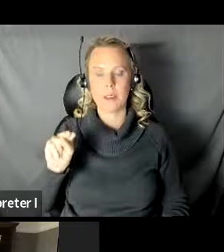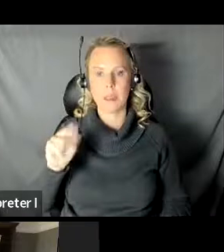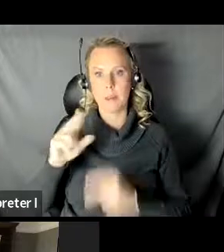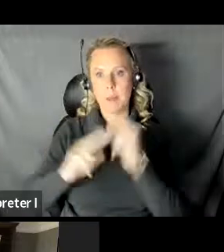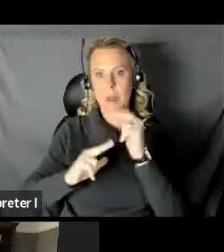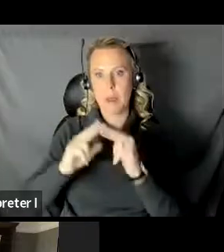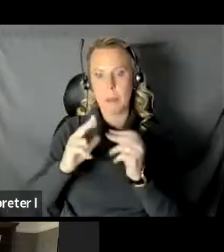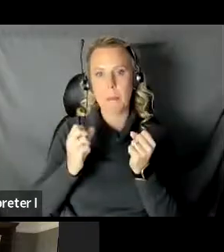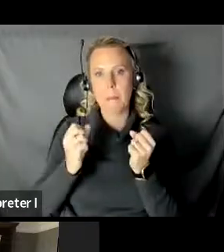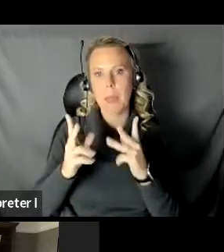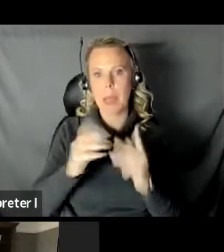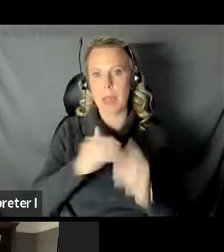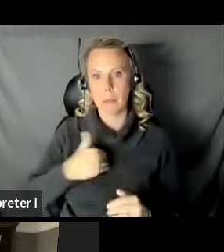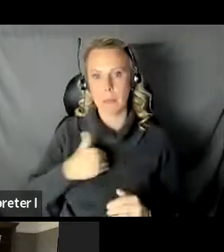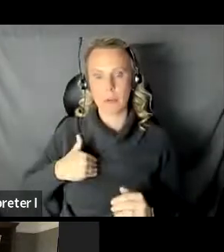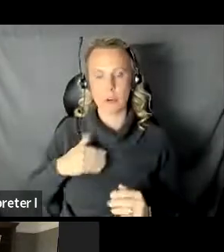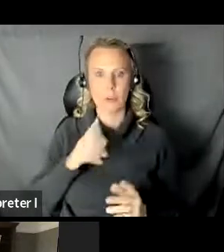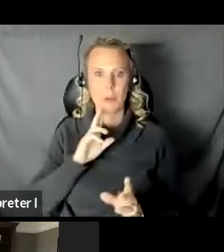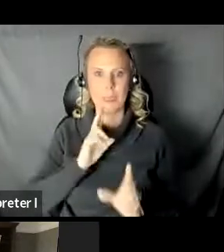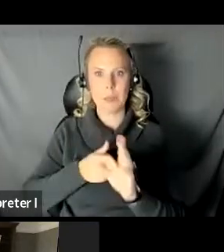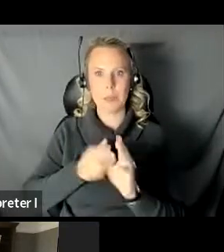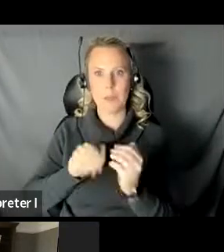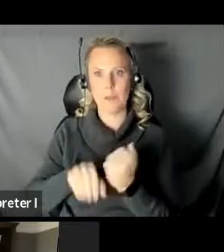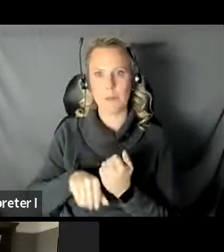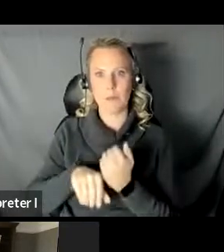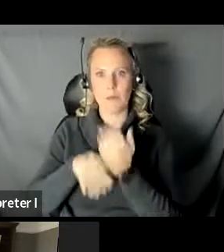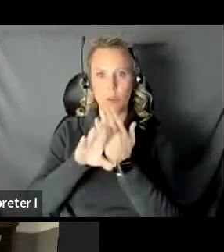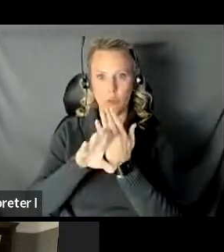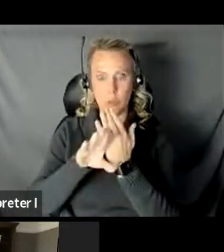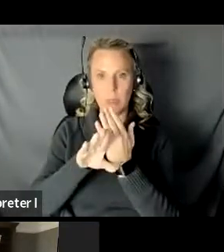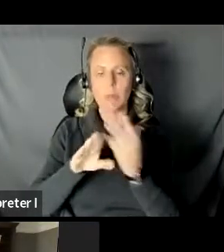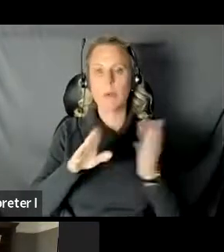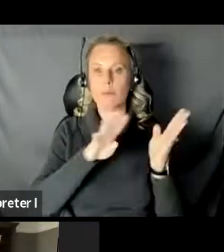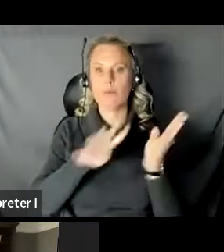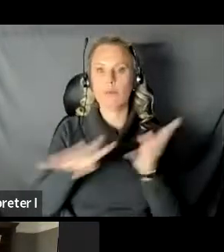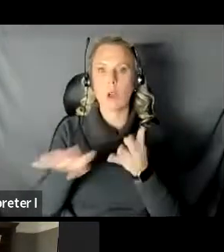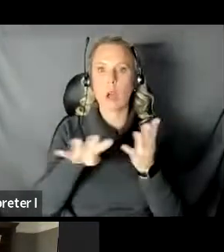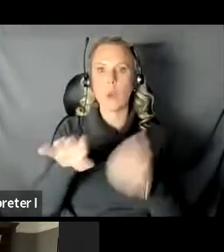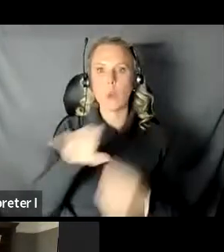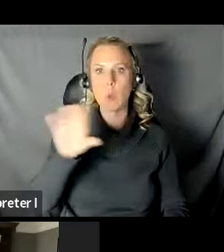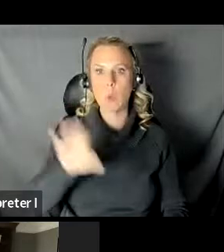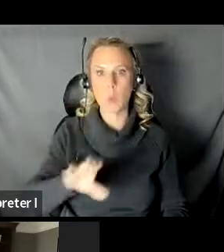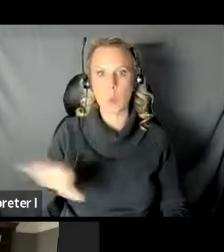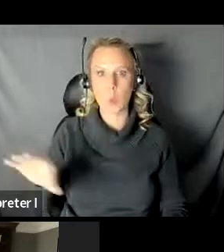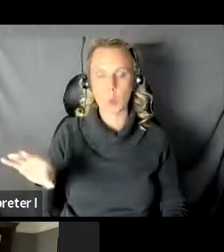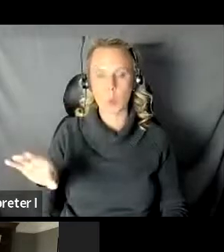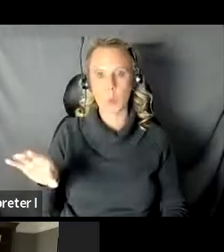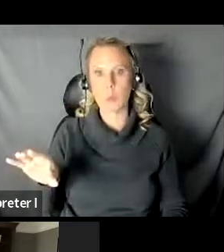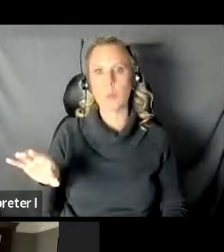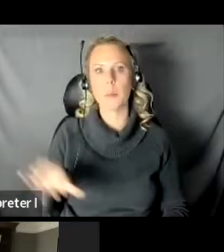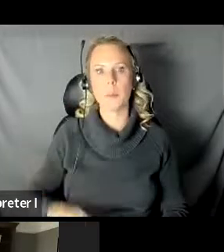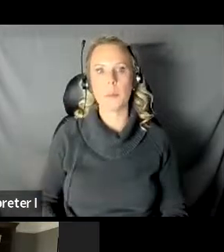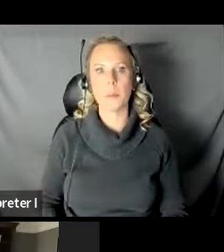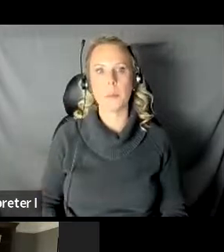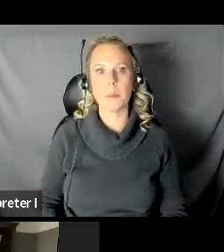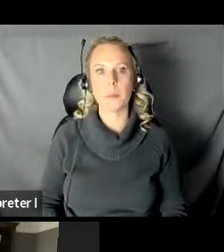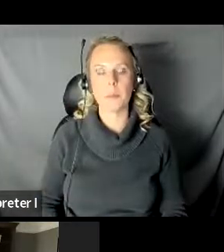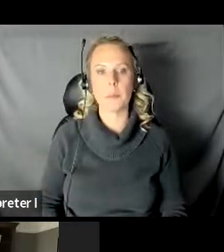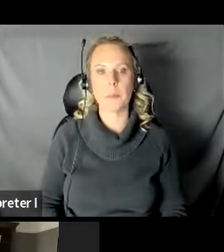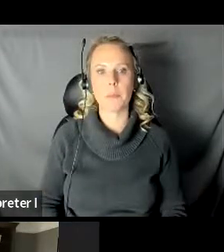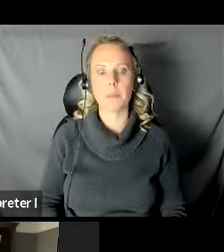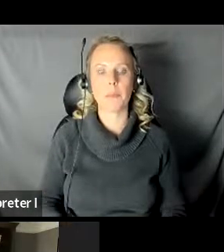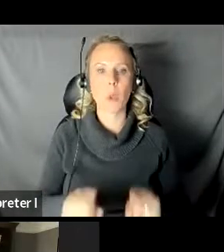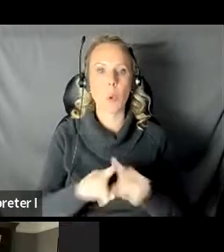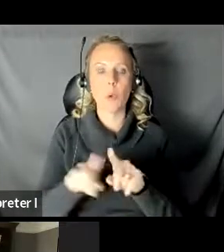participating virtually. The meeting is being broadcast live via the Zoom video conference broadcast platform. It's